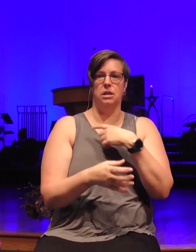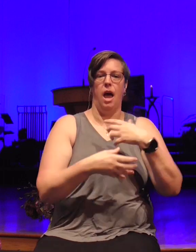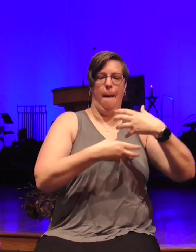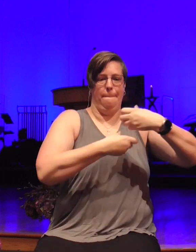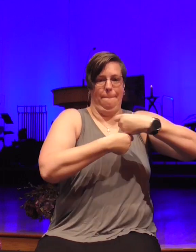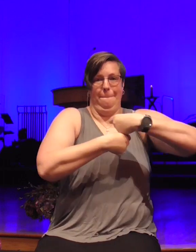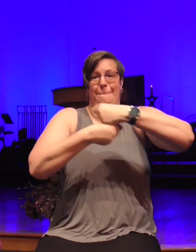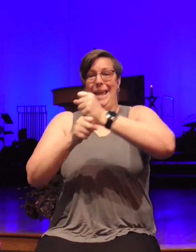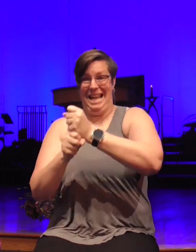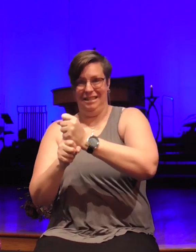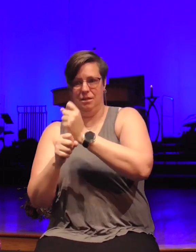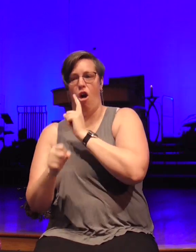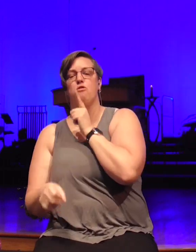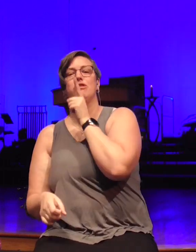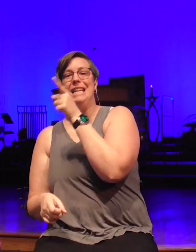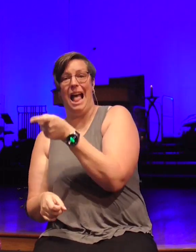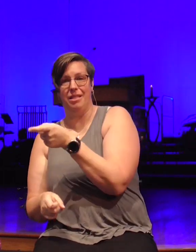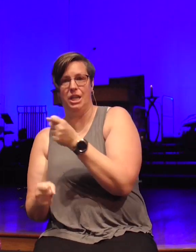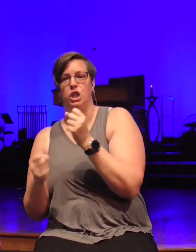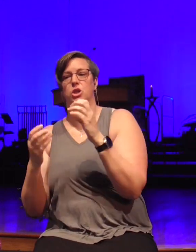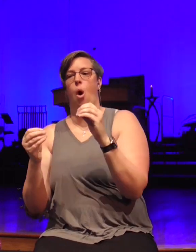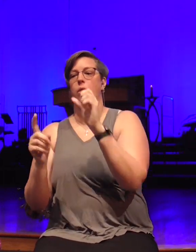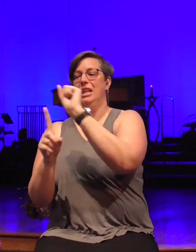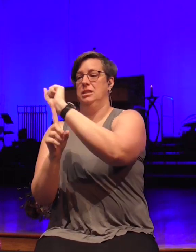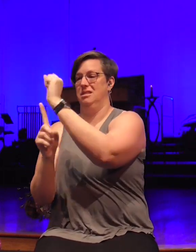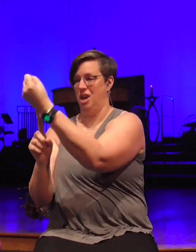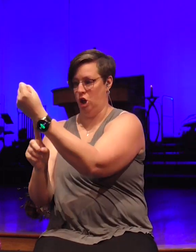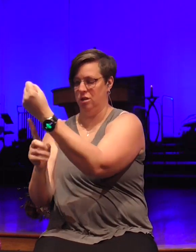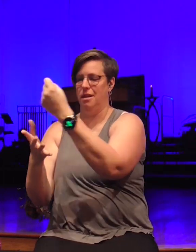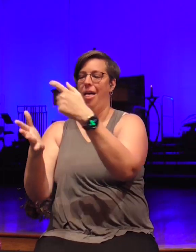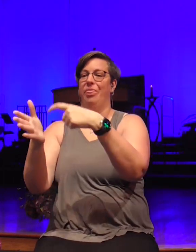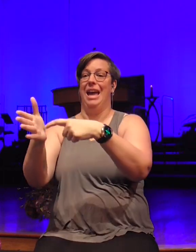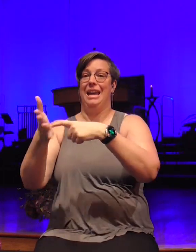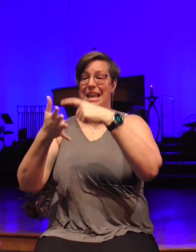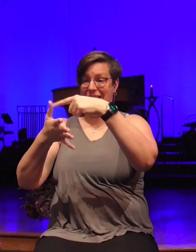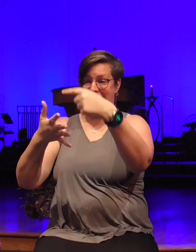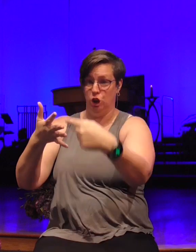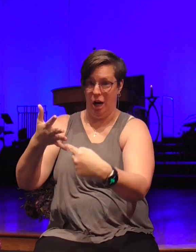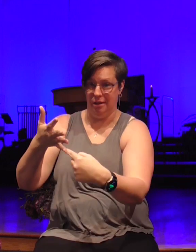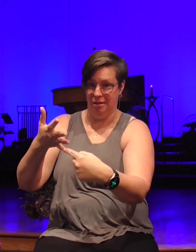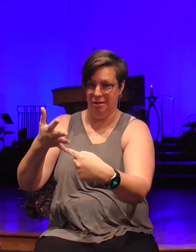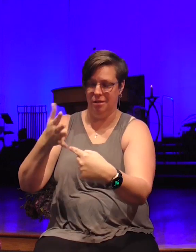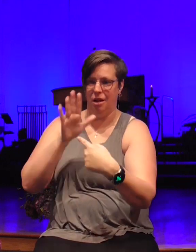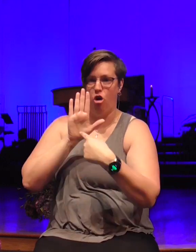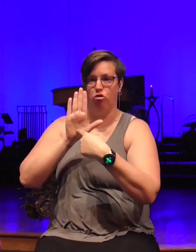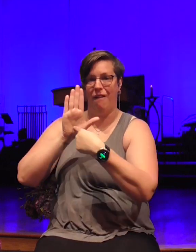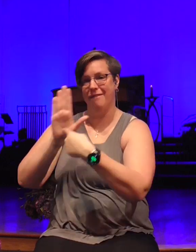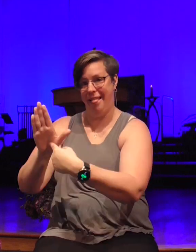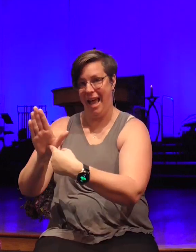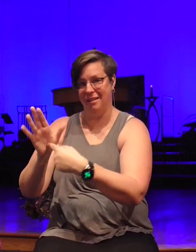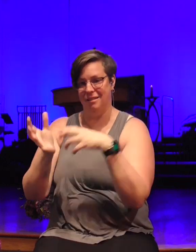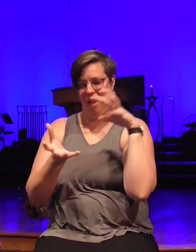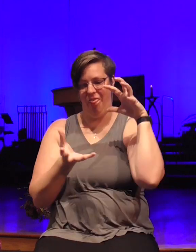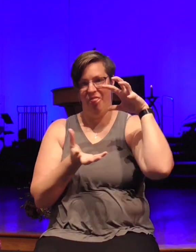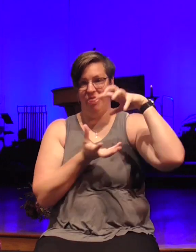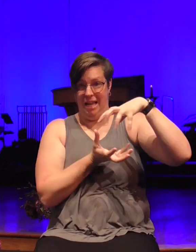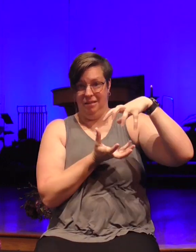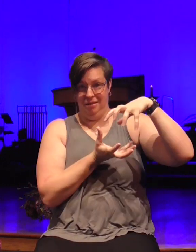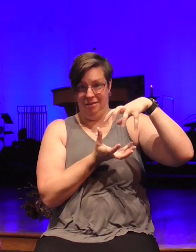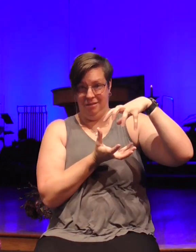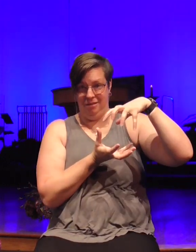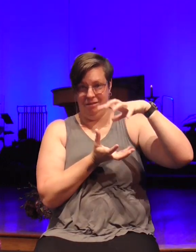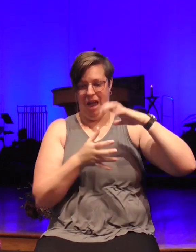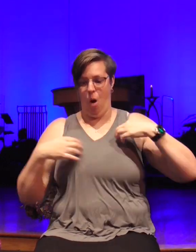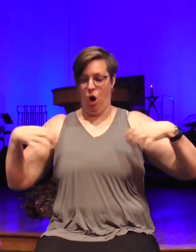the consequences, the circumstances, the conditions reflect that. Our actions that we